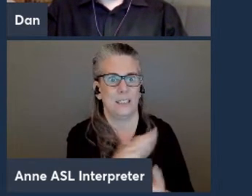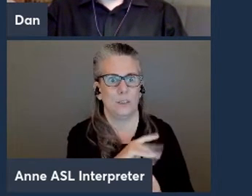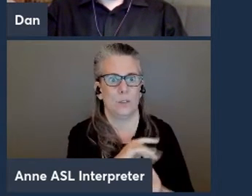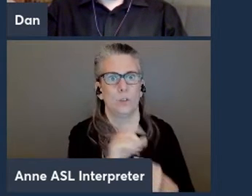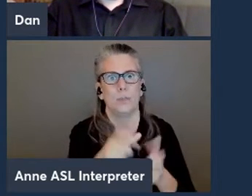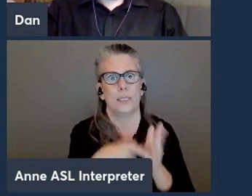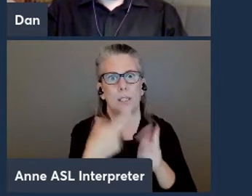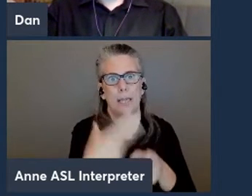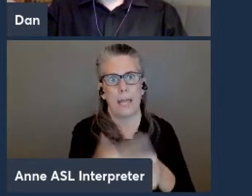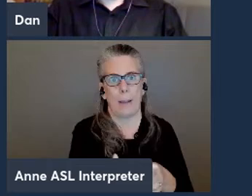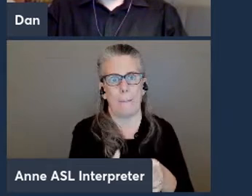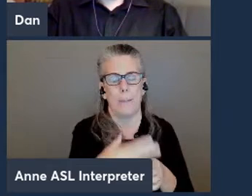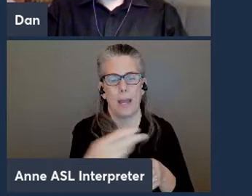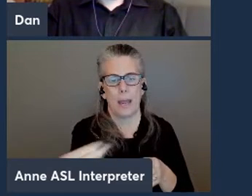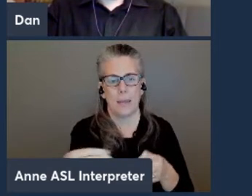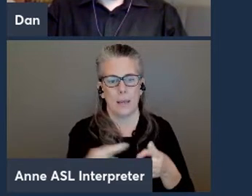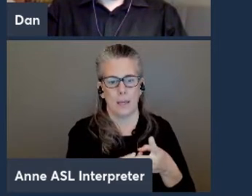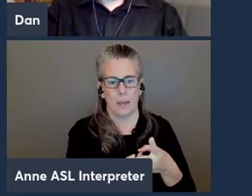You do